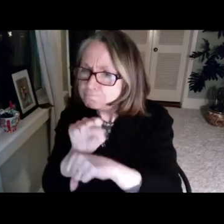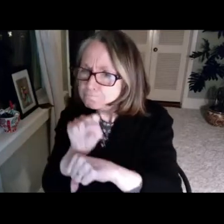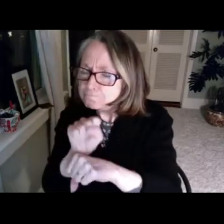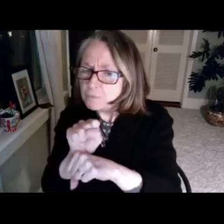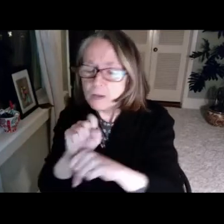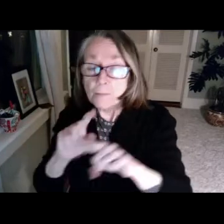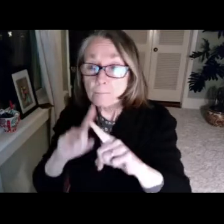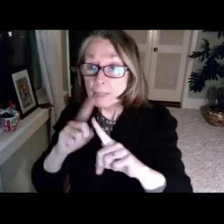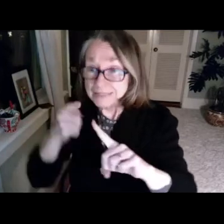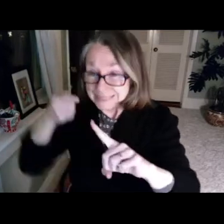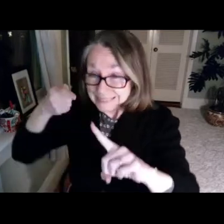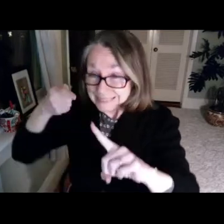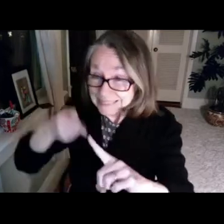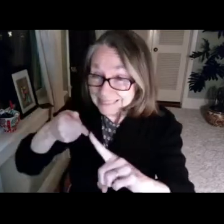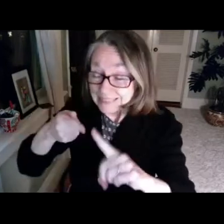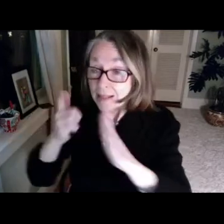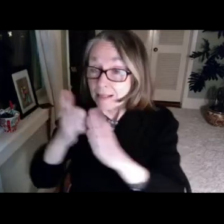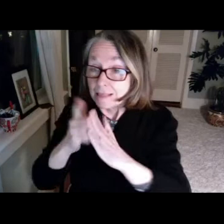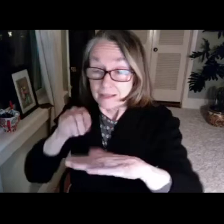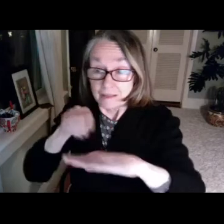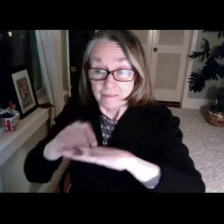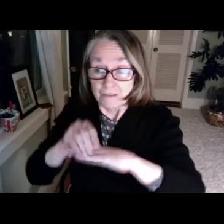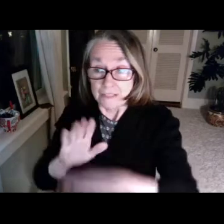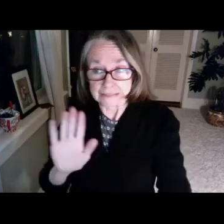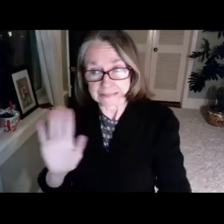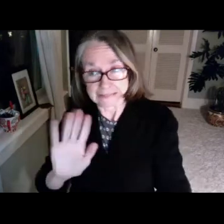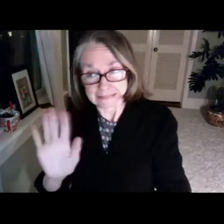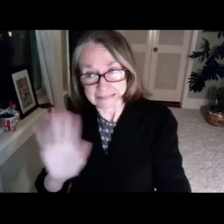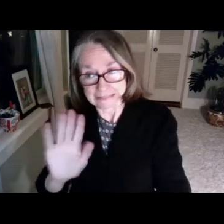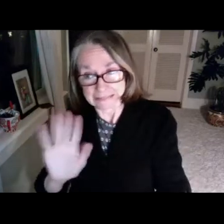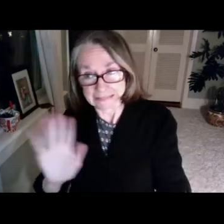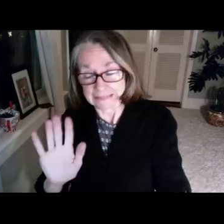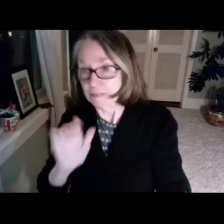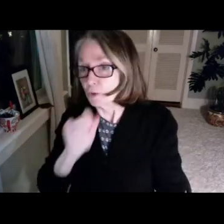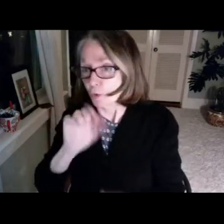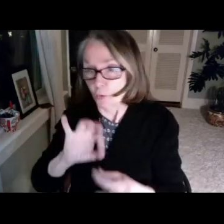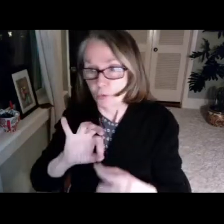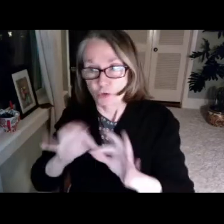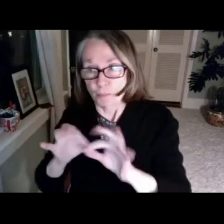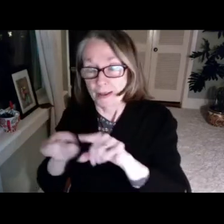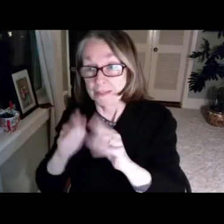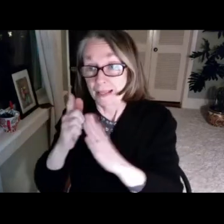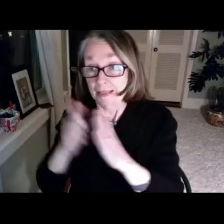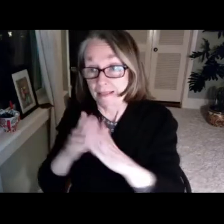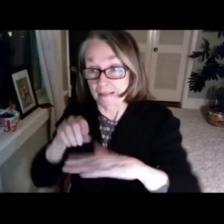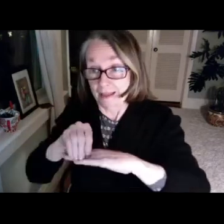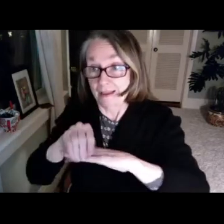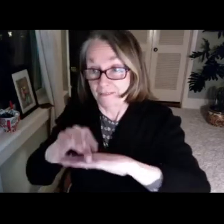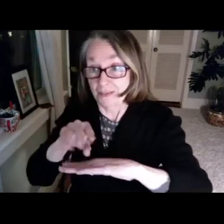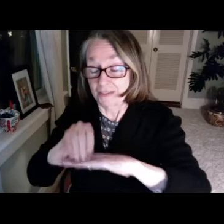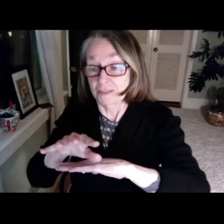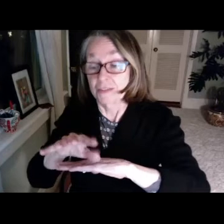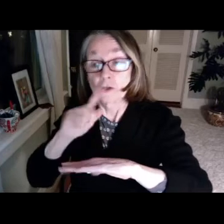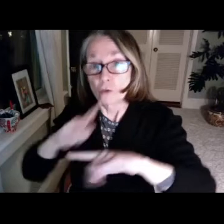not specific legal advice and shouldn't be treated as such. So you should not rely on this information in the presentation